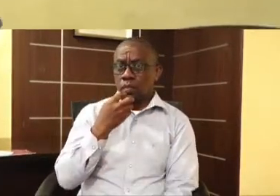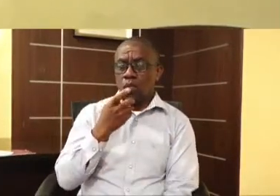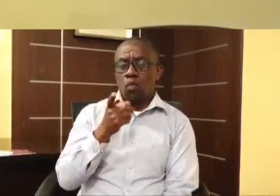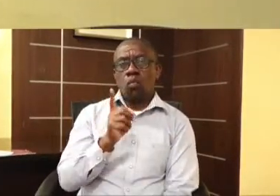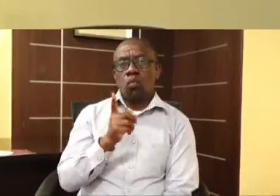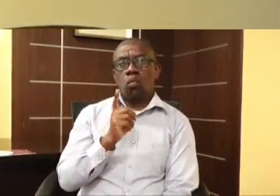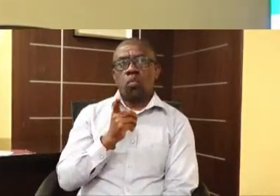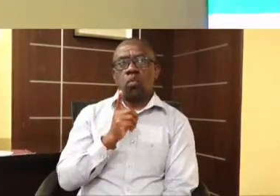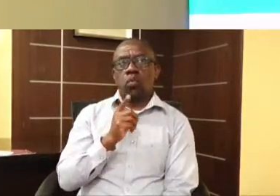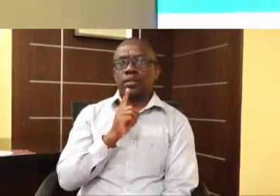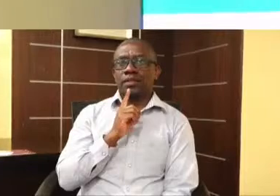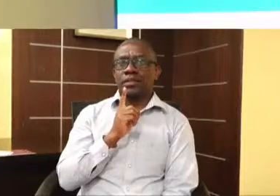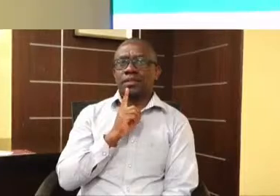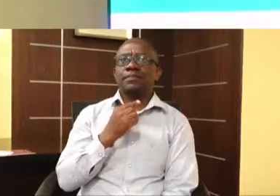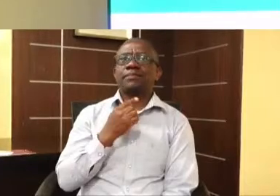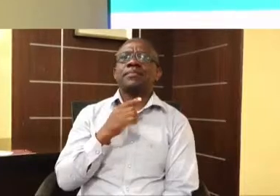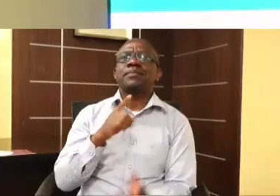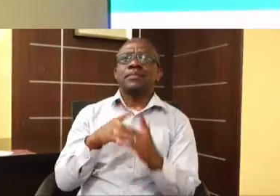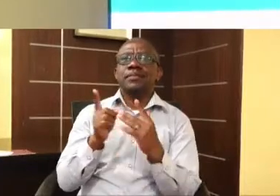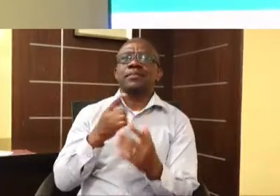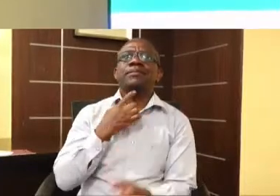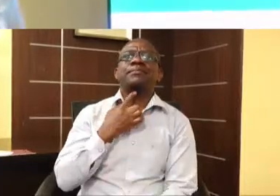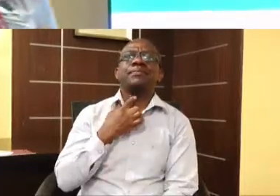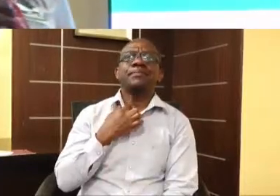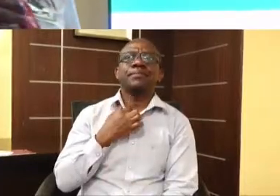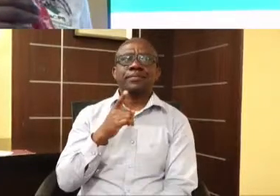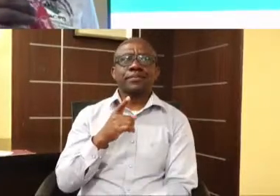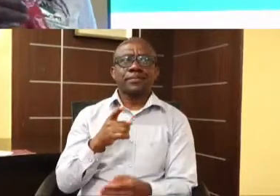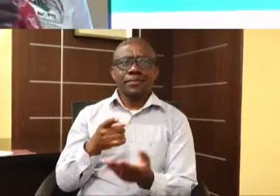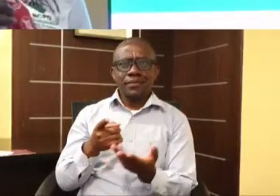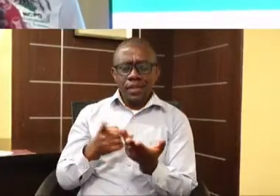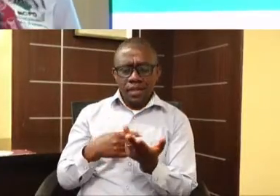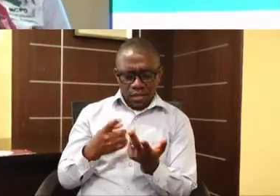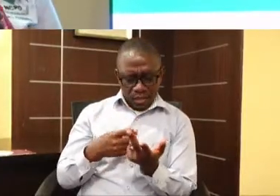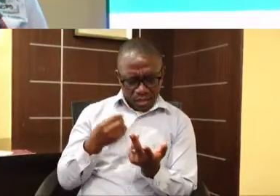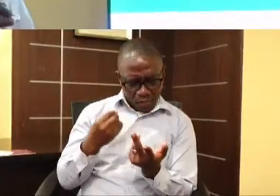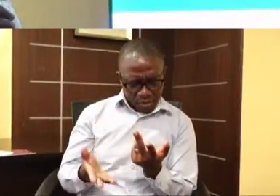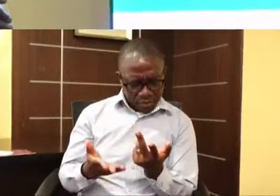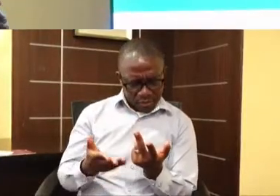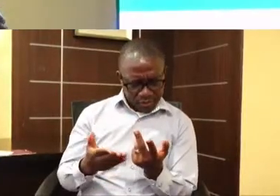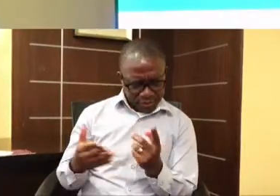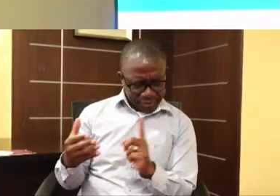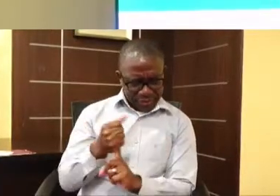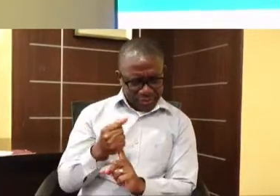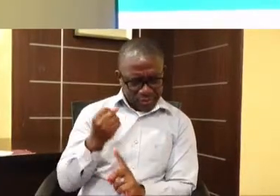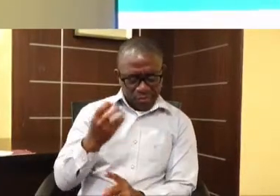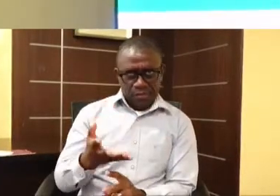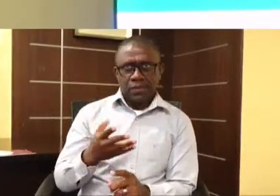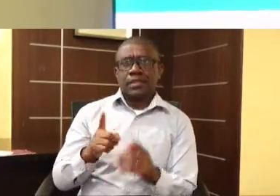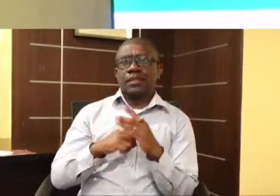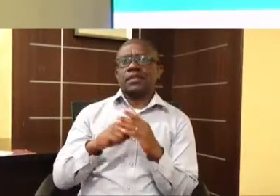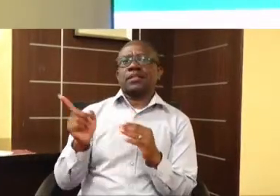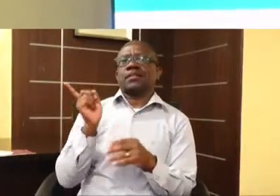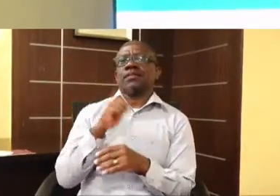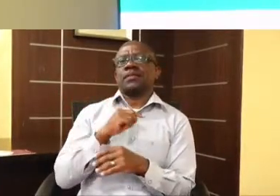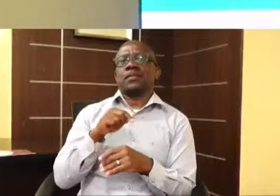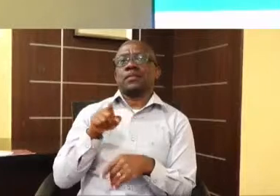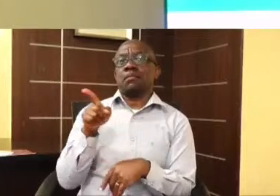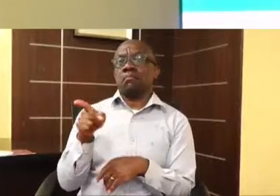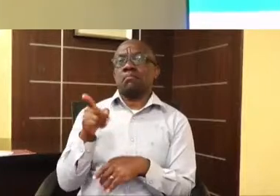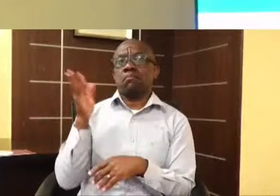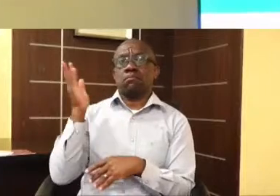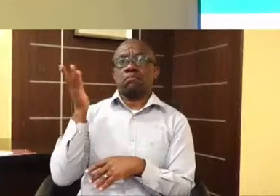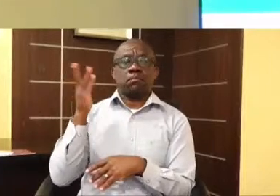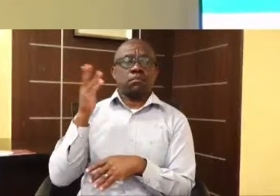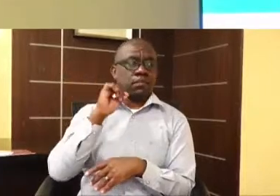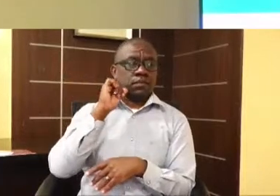He started salivating on the amount he'll get from those 60 acres. So basically, that's a good one,